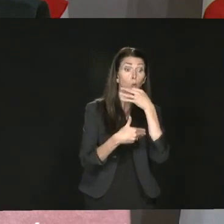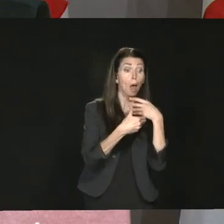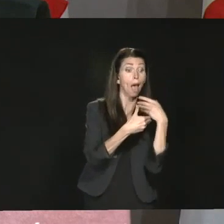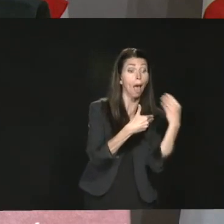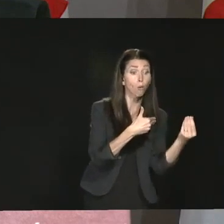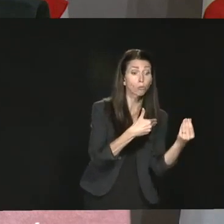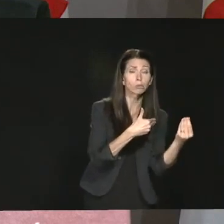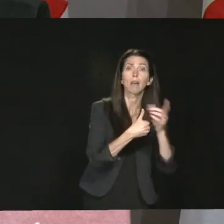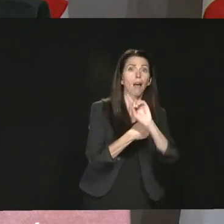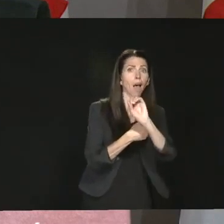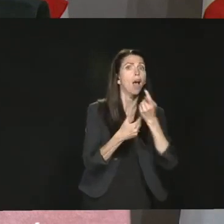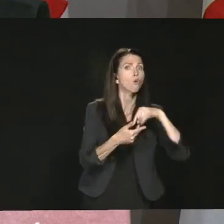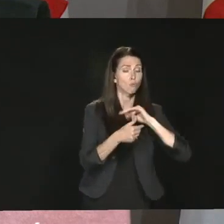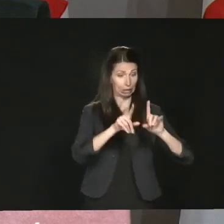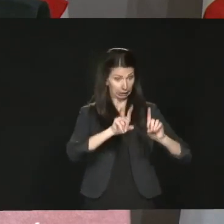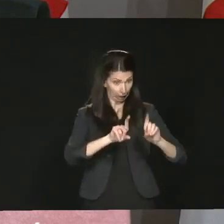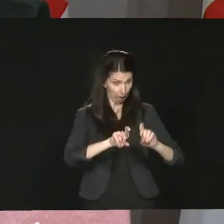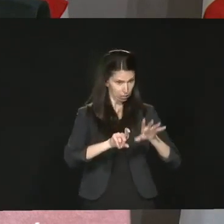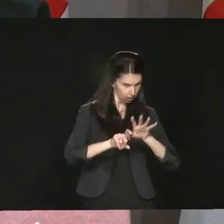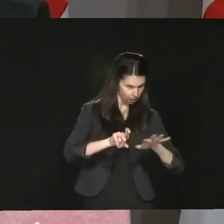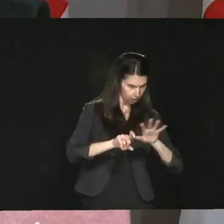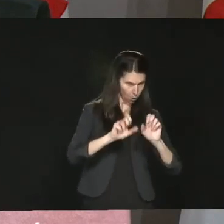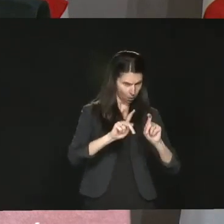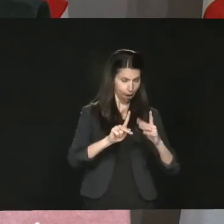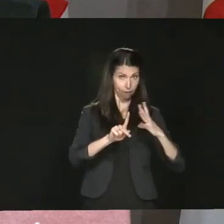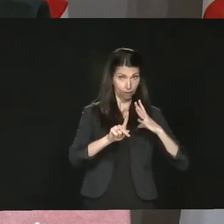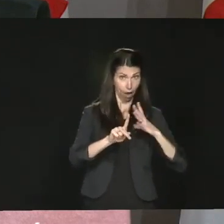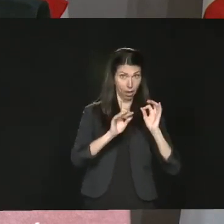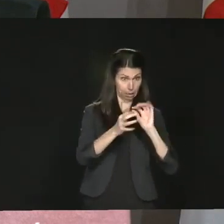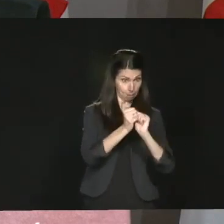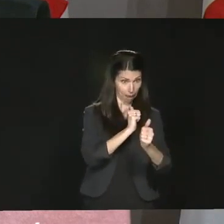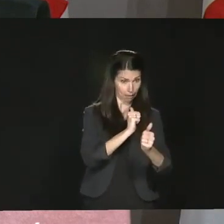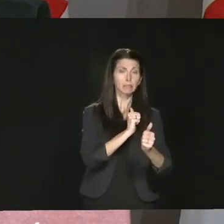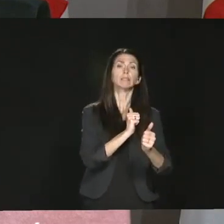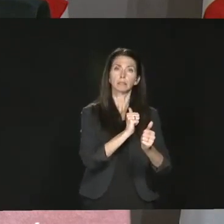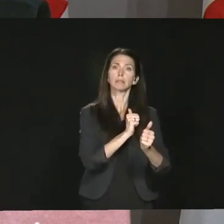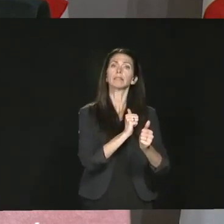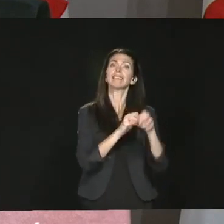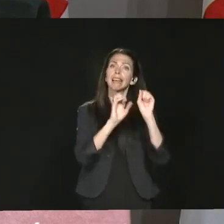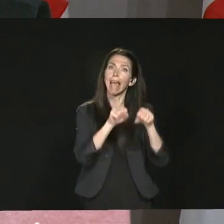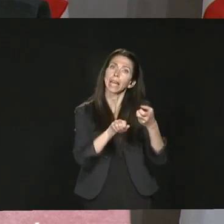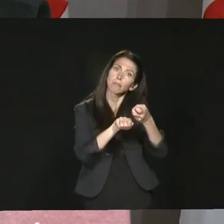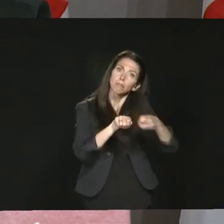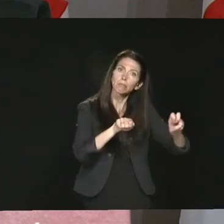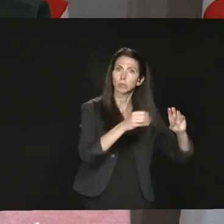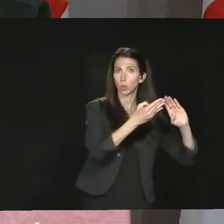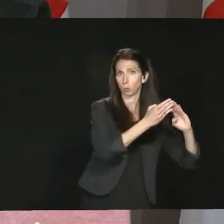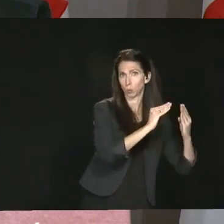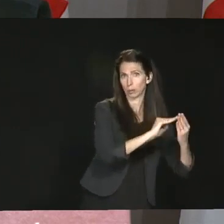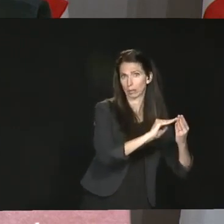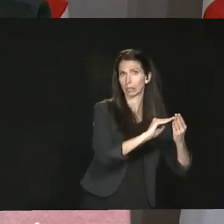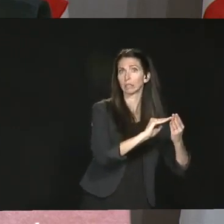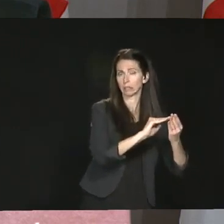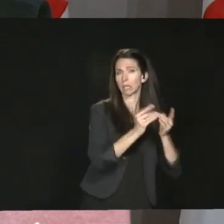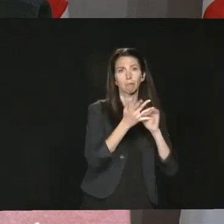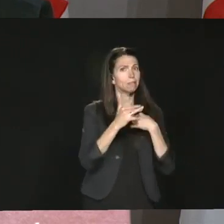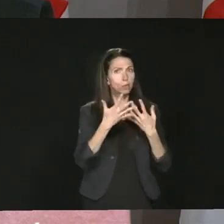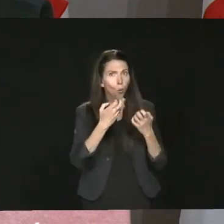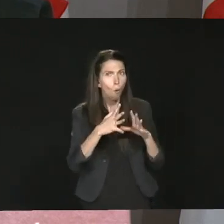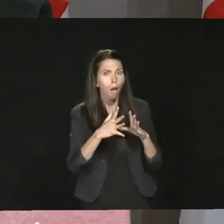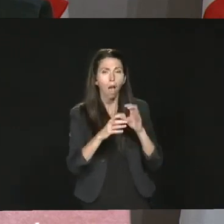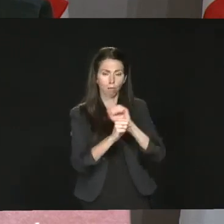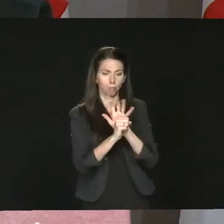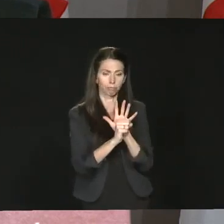in society can be done safely. And we work very closely with the local public health authorities to protect the health and safety of the inmates,